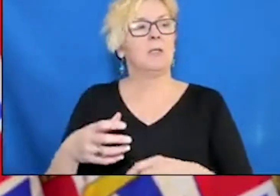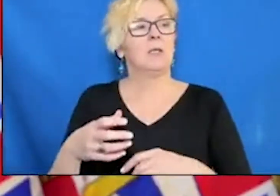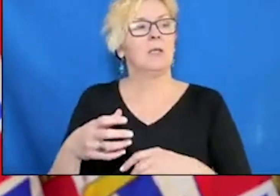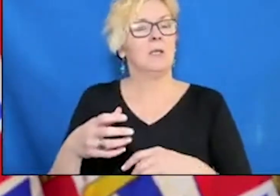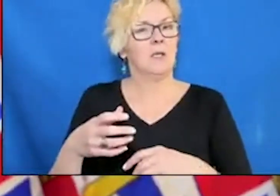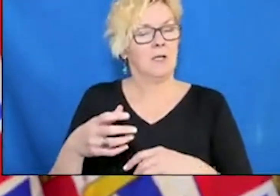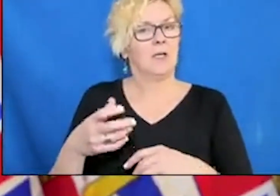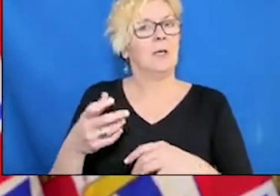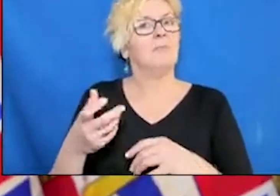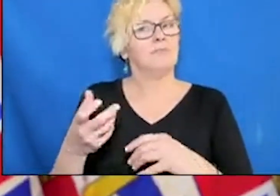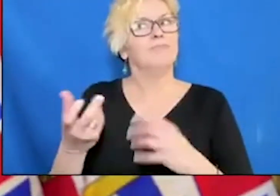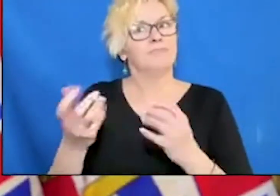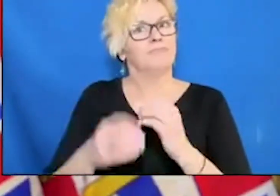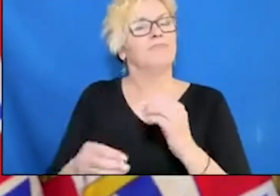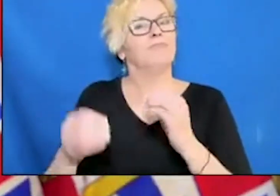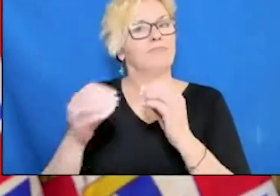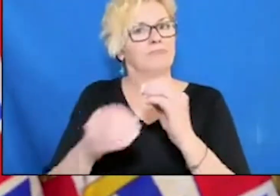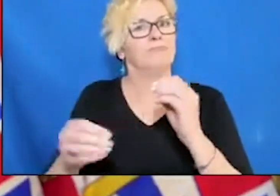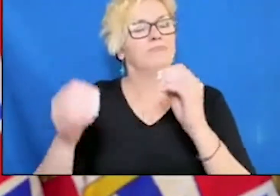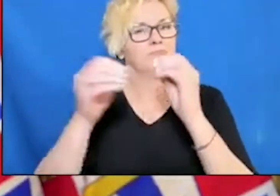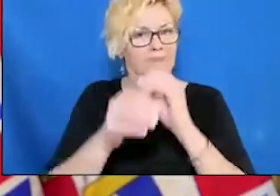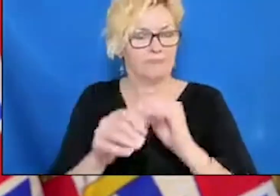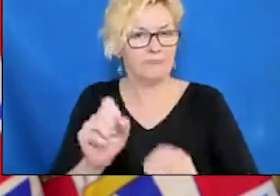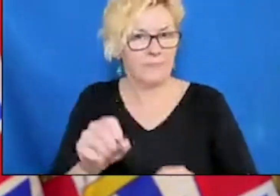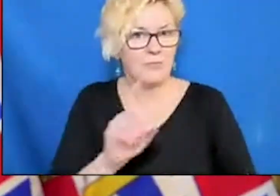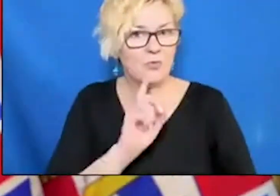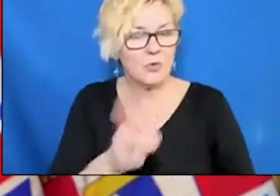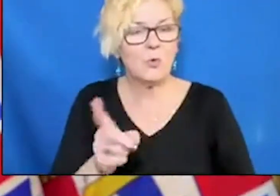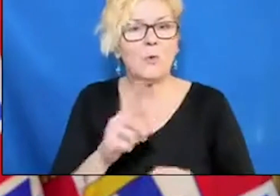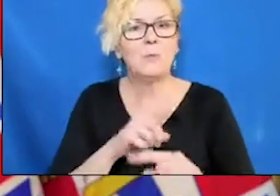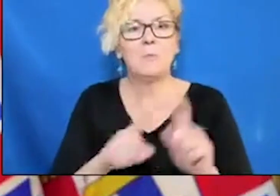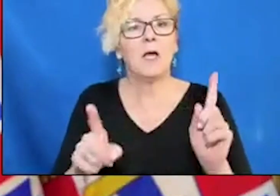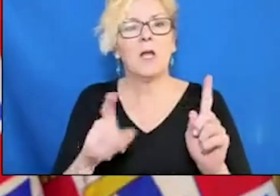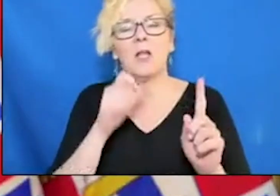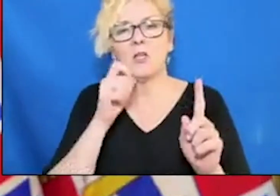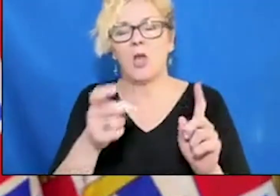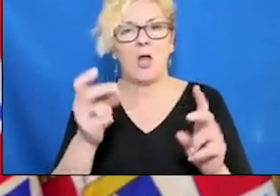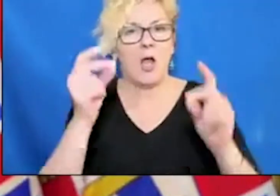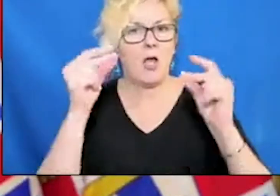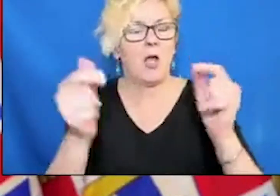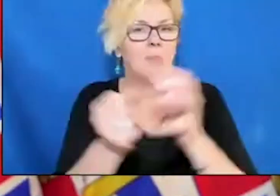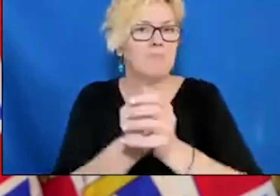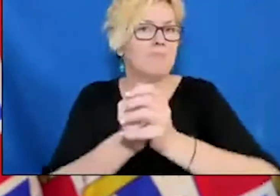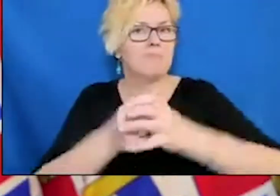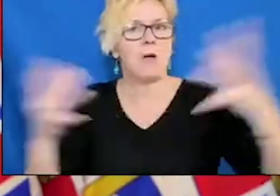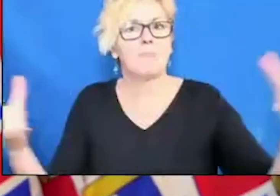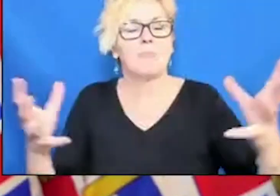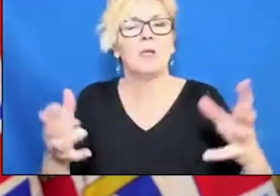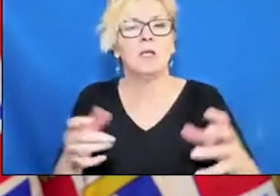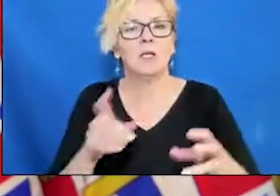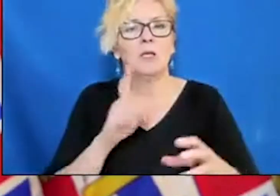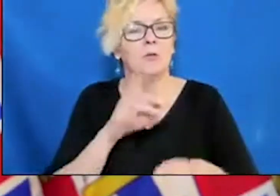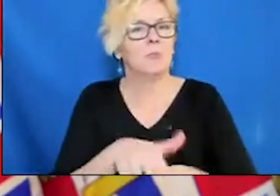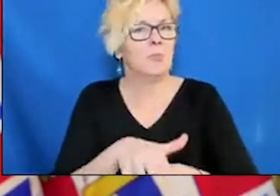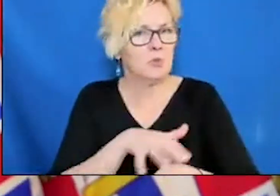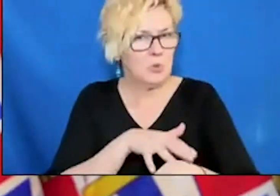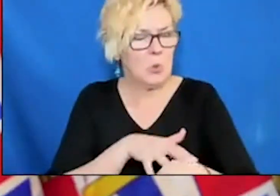variants as the cases are absolutely continuing up, but it's been a gradual increase.